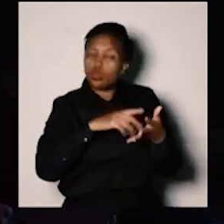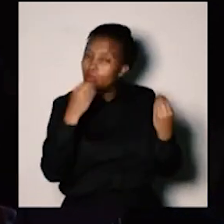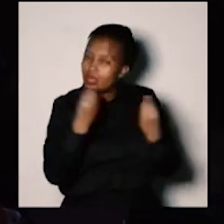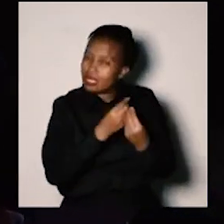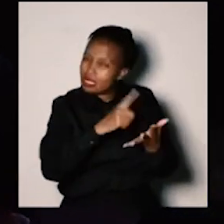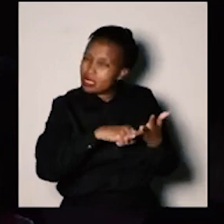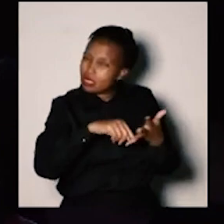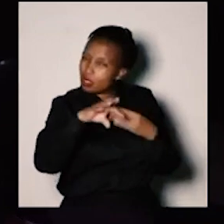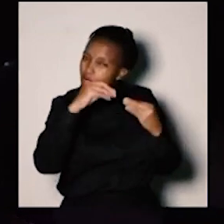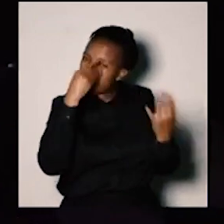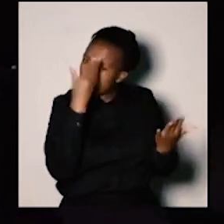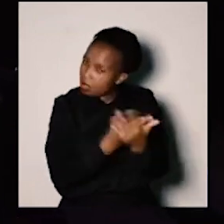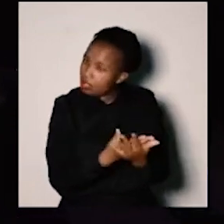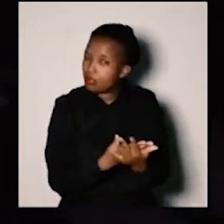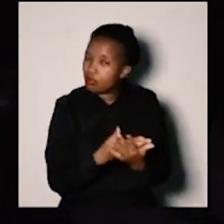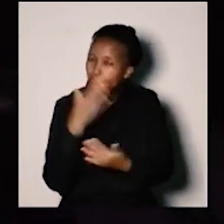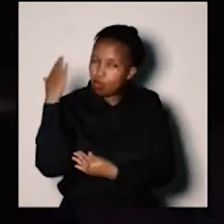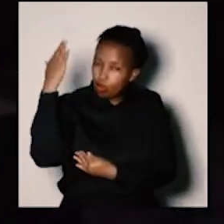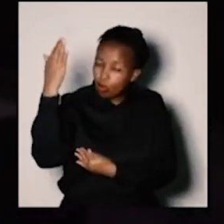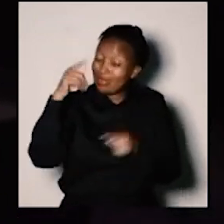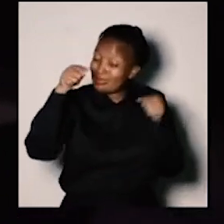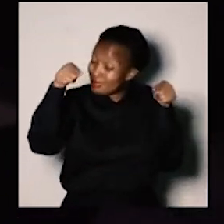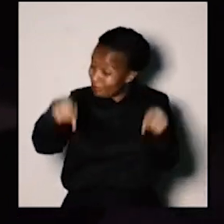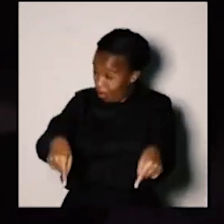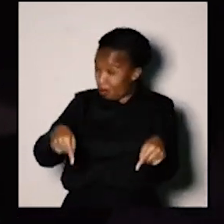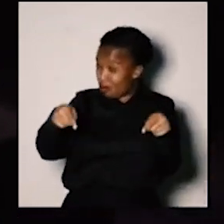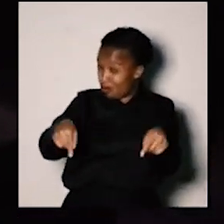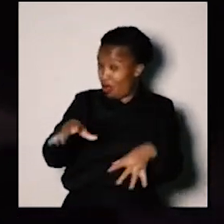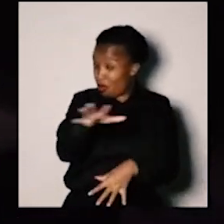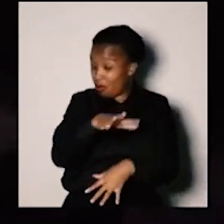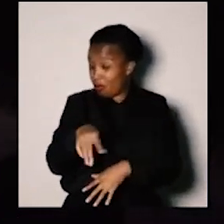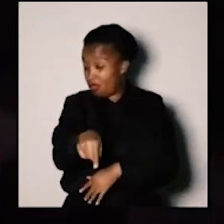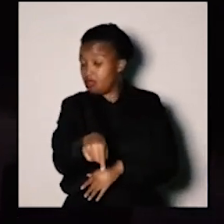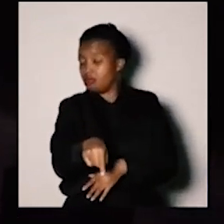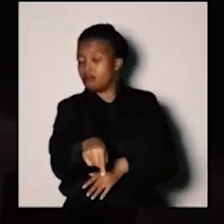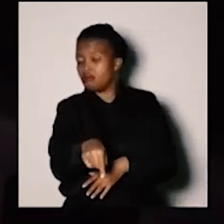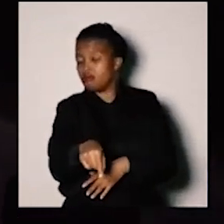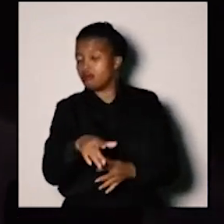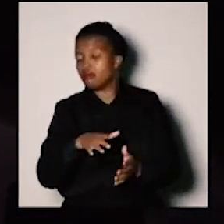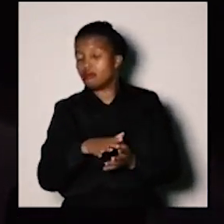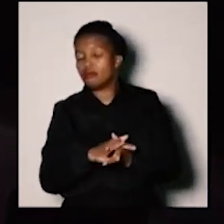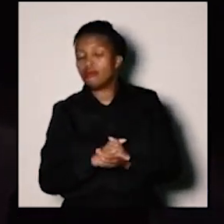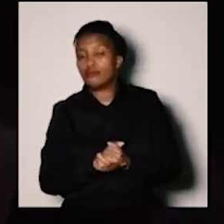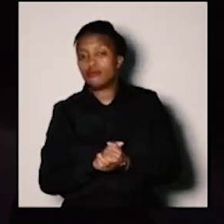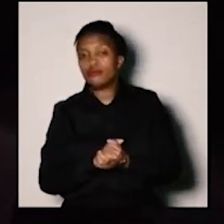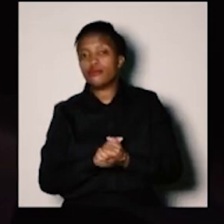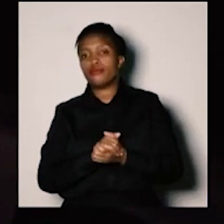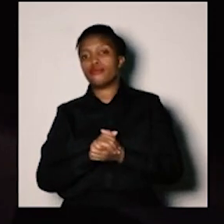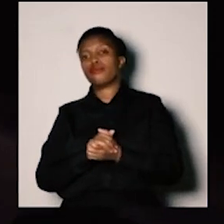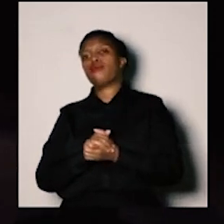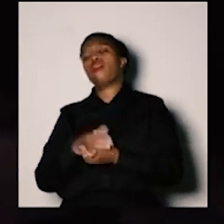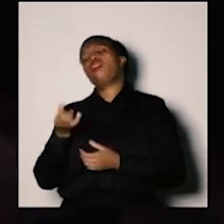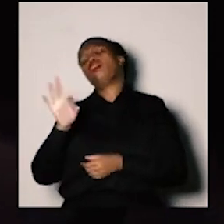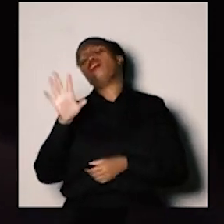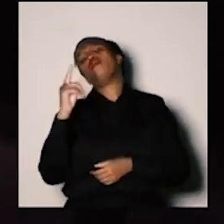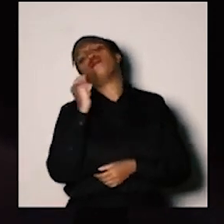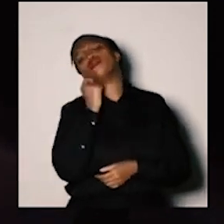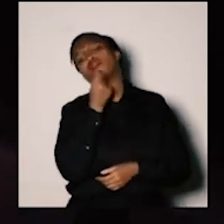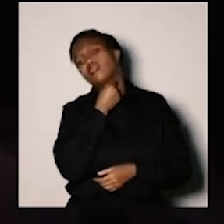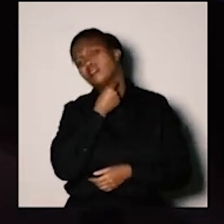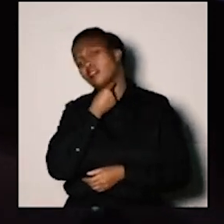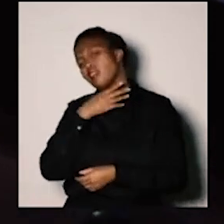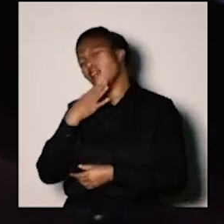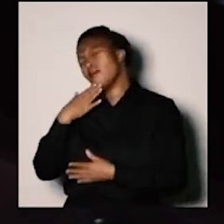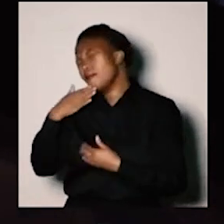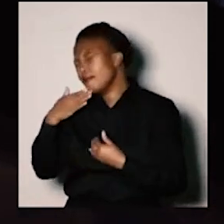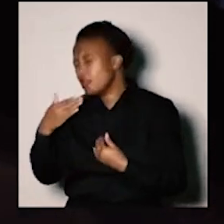right now, in this place, right now. Our heads bowed, our eyes closed. If you say, please pray for me,